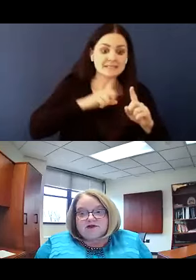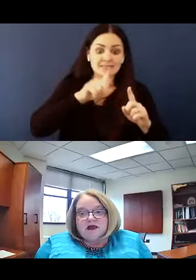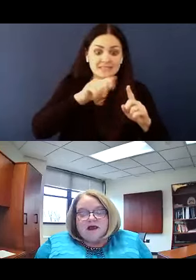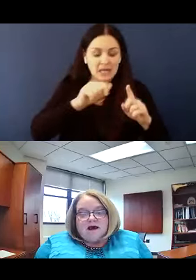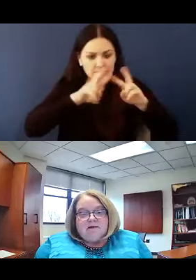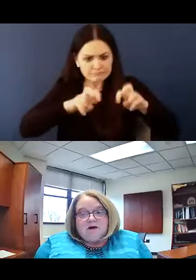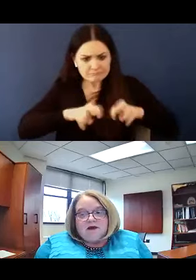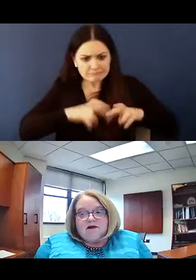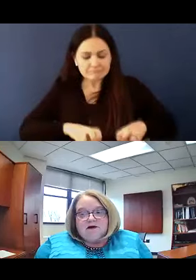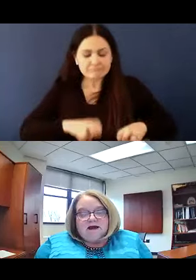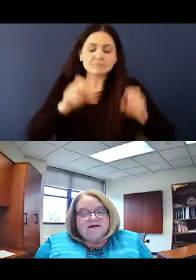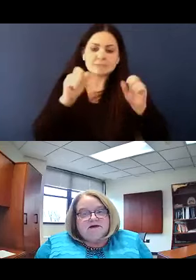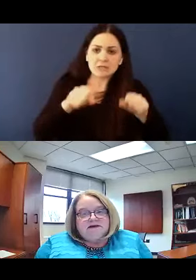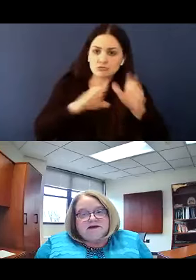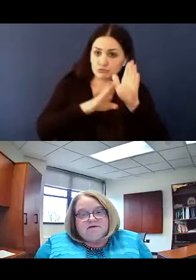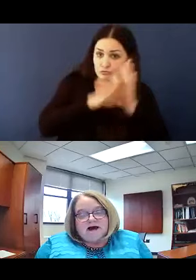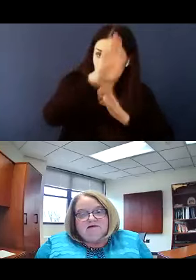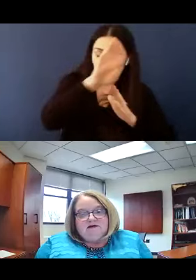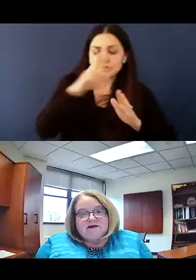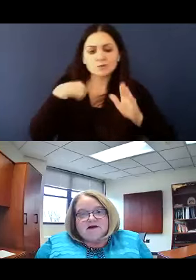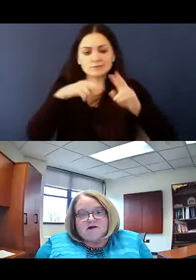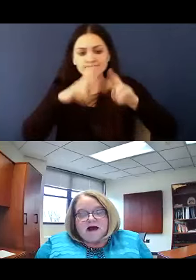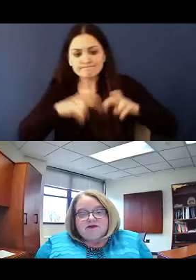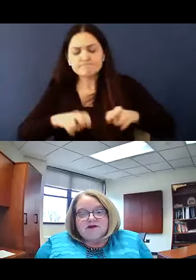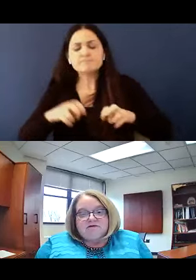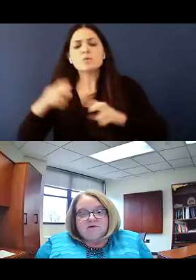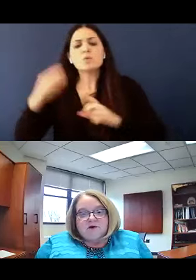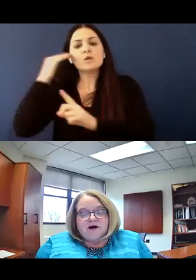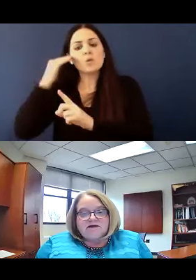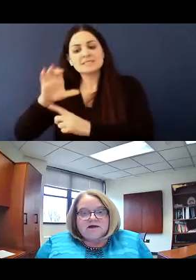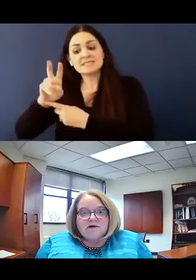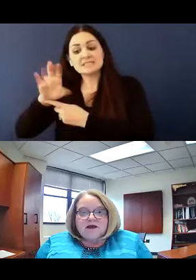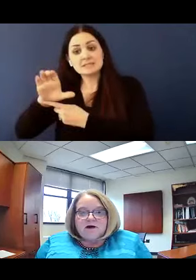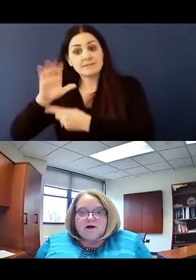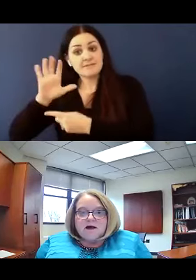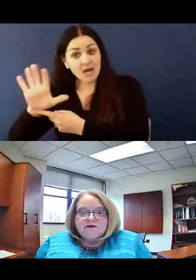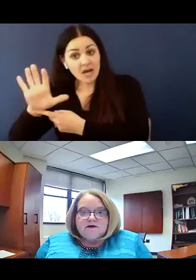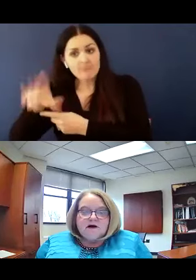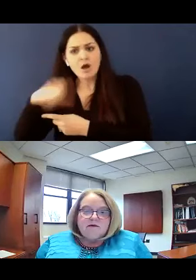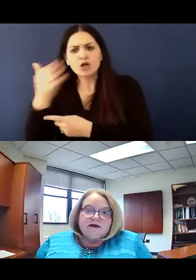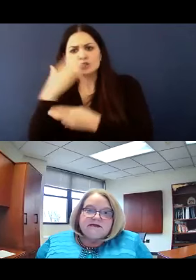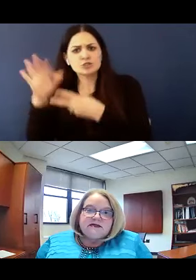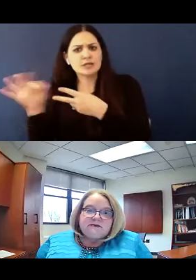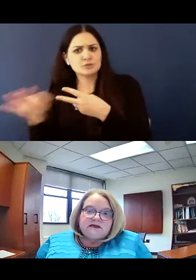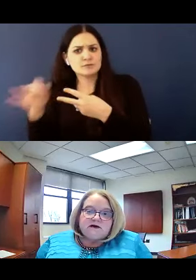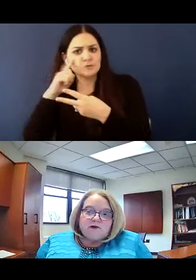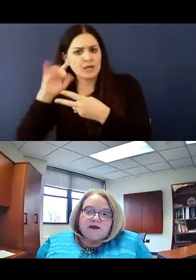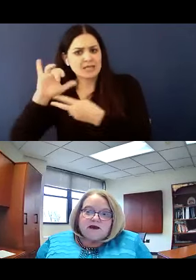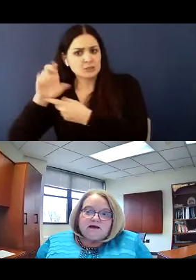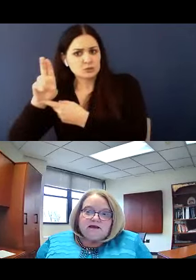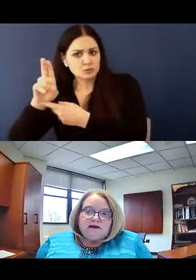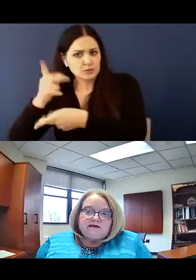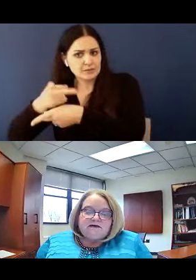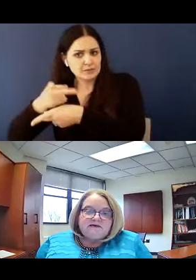predictive surge, that we can look at CVC5 as another option for ICU care. So there are already teams that